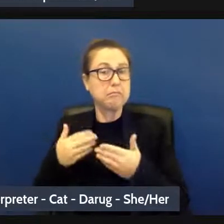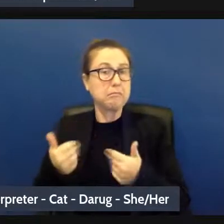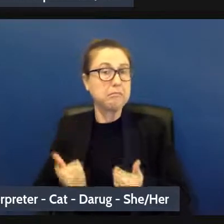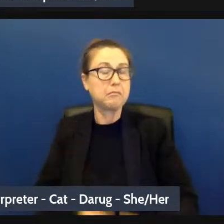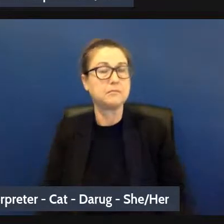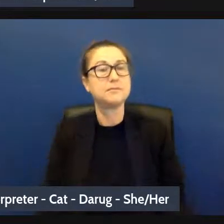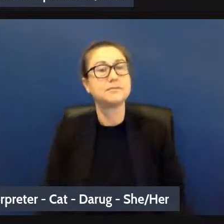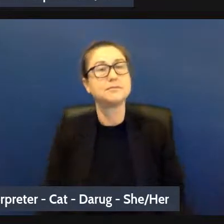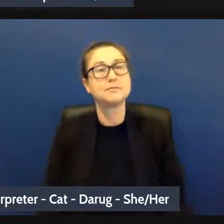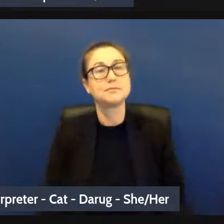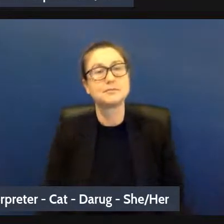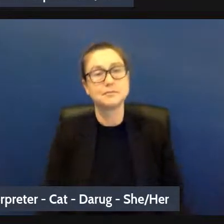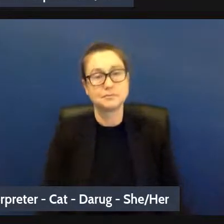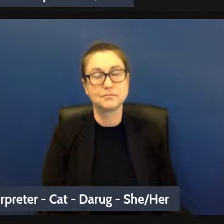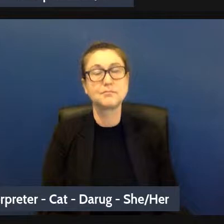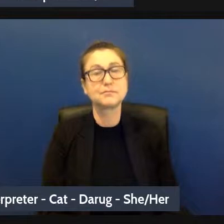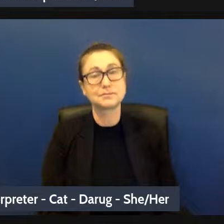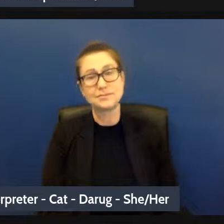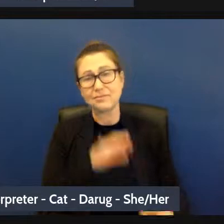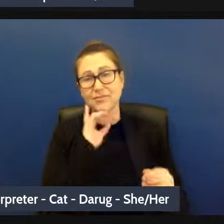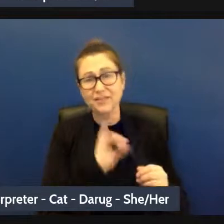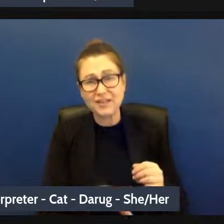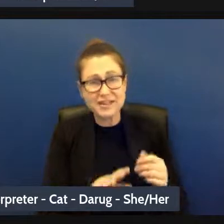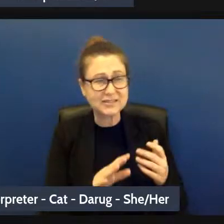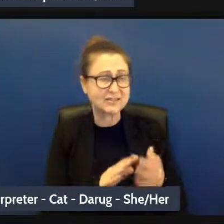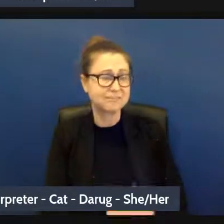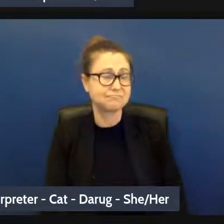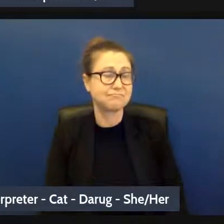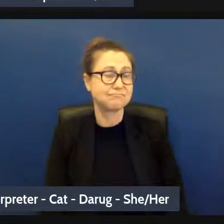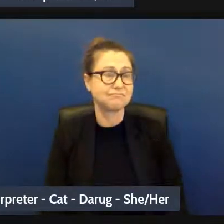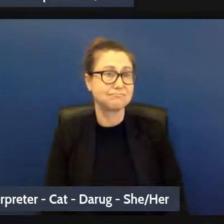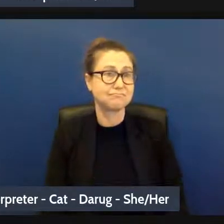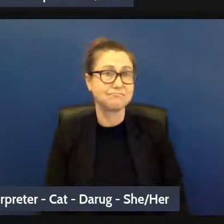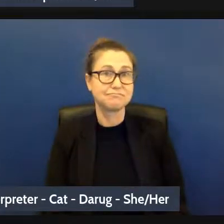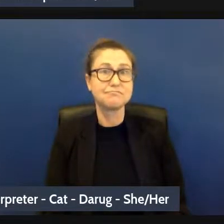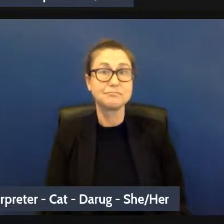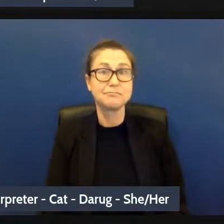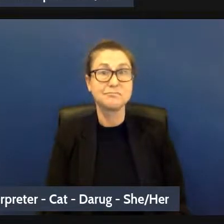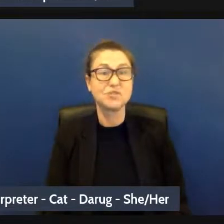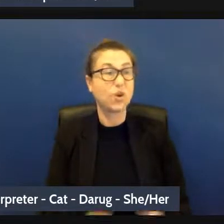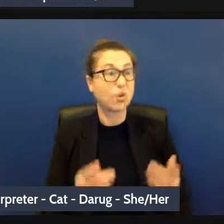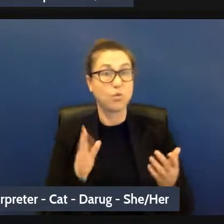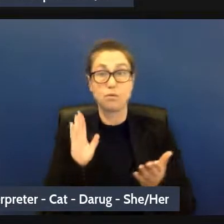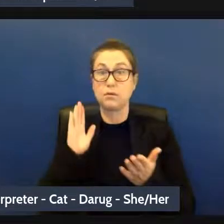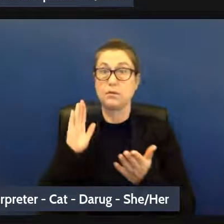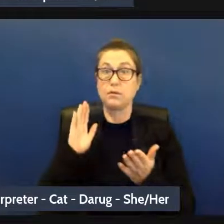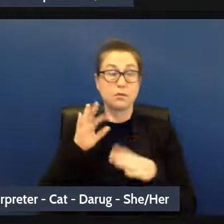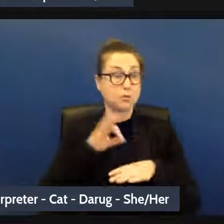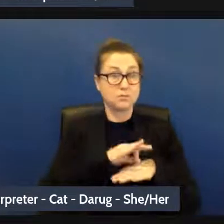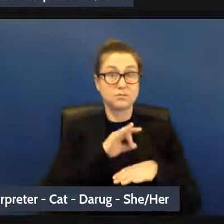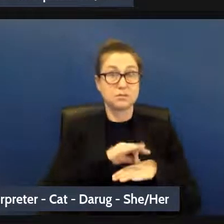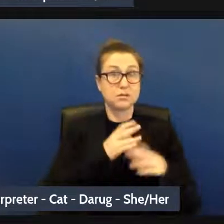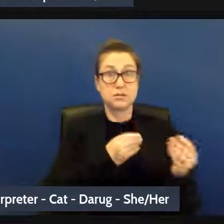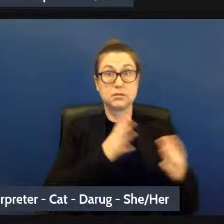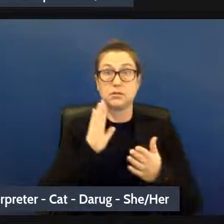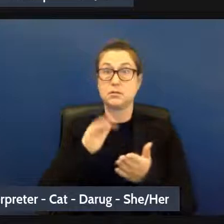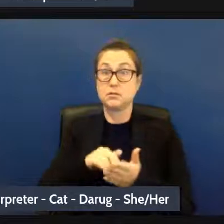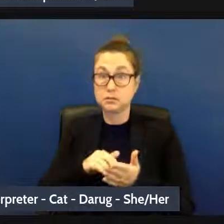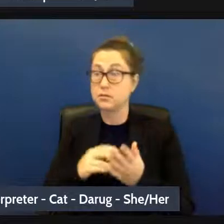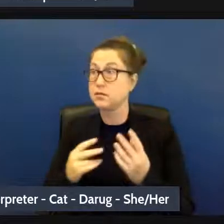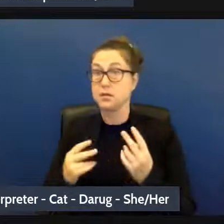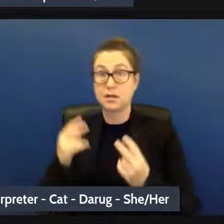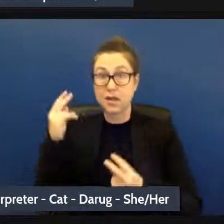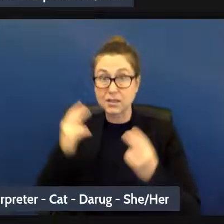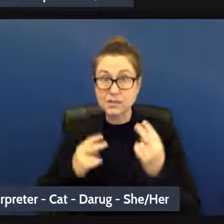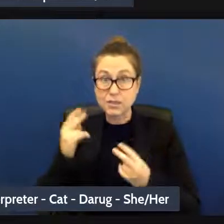fantastic. So there just is a lot more that goes on between when you turn up at a hospital, you're assessed for,